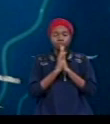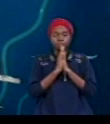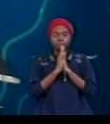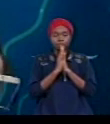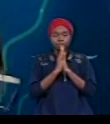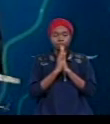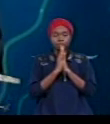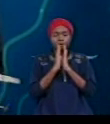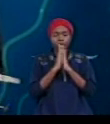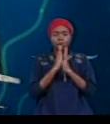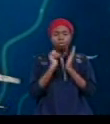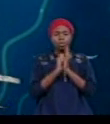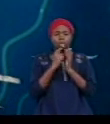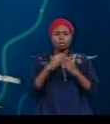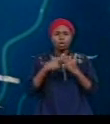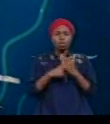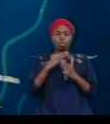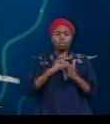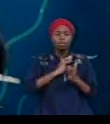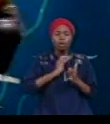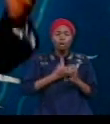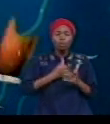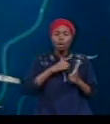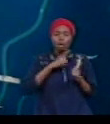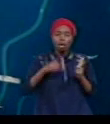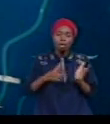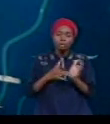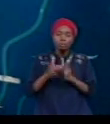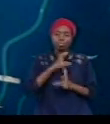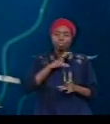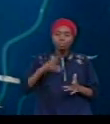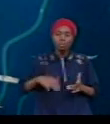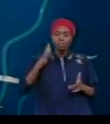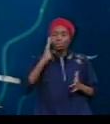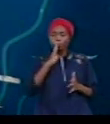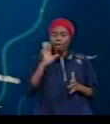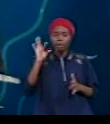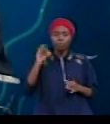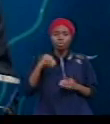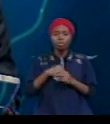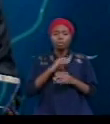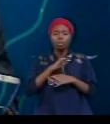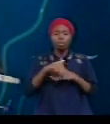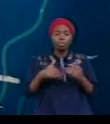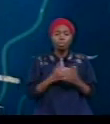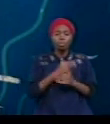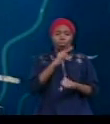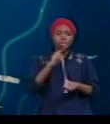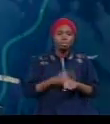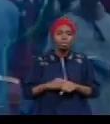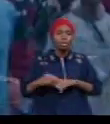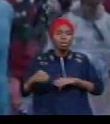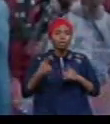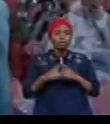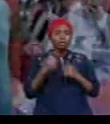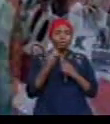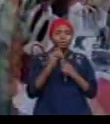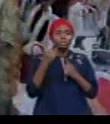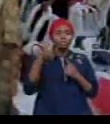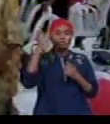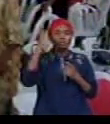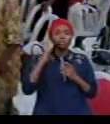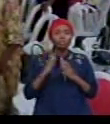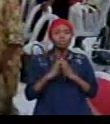Pray that the gospel of our Lord Jesus Christ will be preached in all nations according to the word of God. And